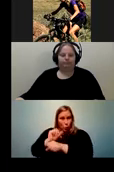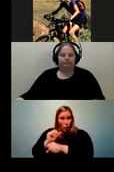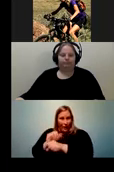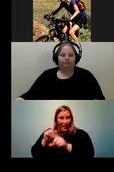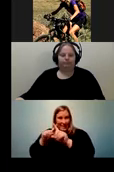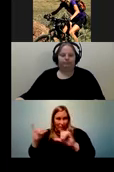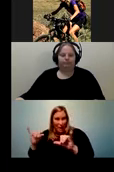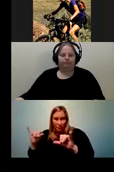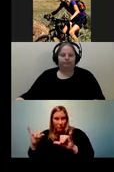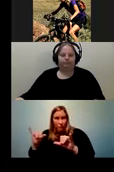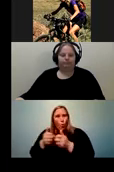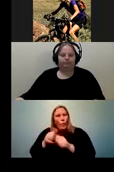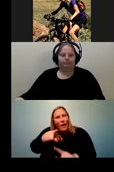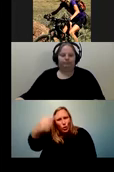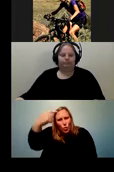But